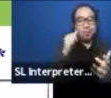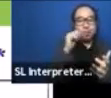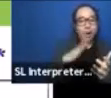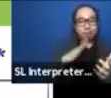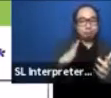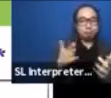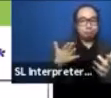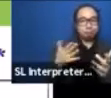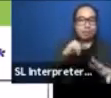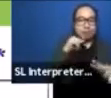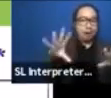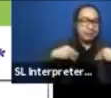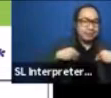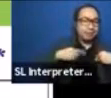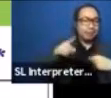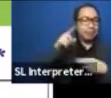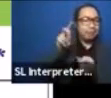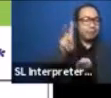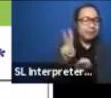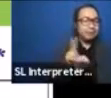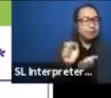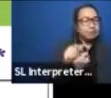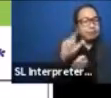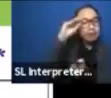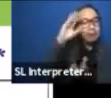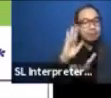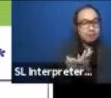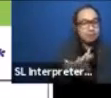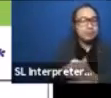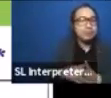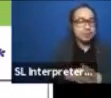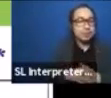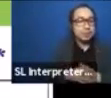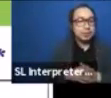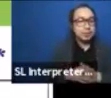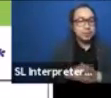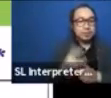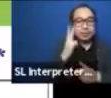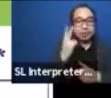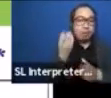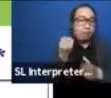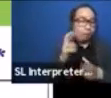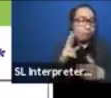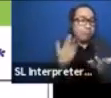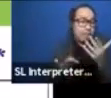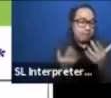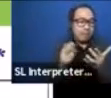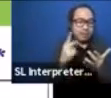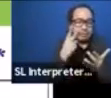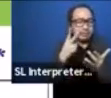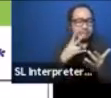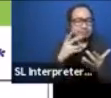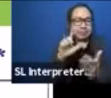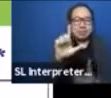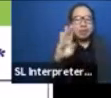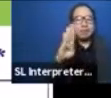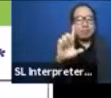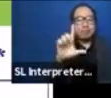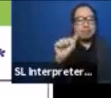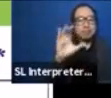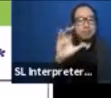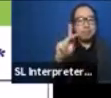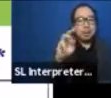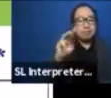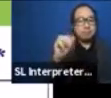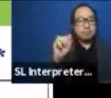and around 26% again say he blackmailed her for sex, like she will go to other women or she